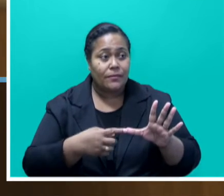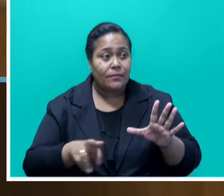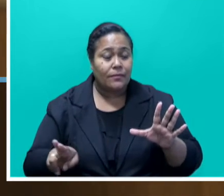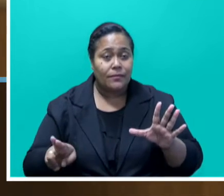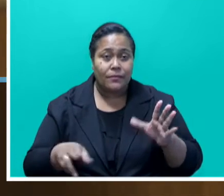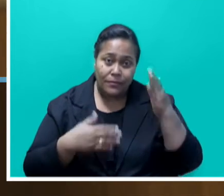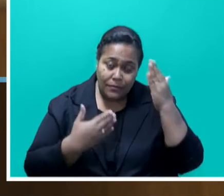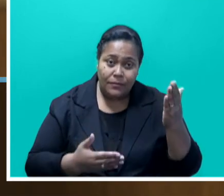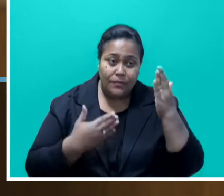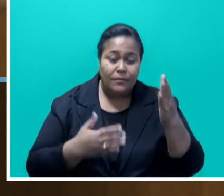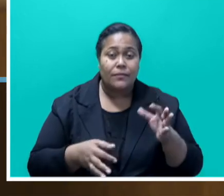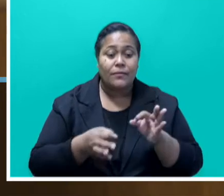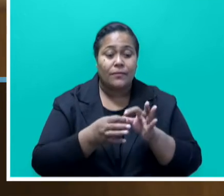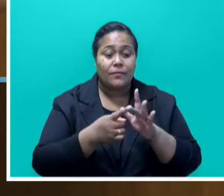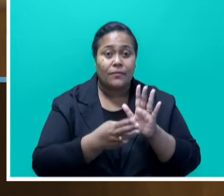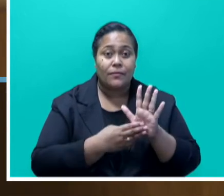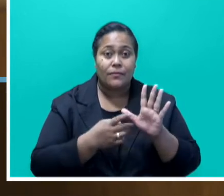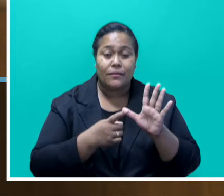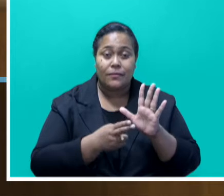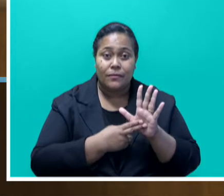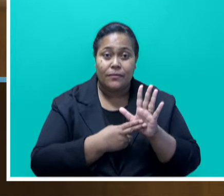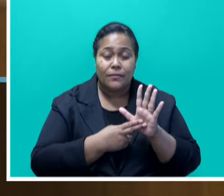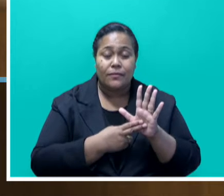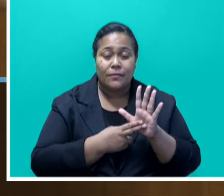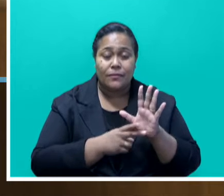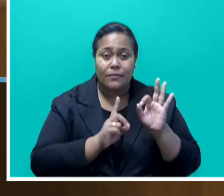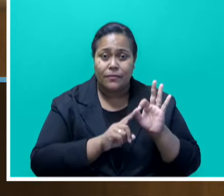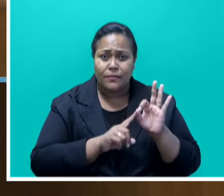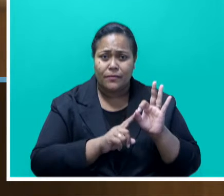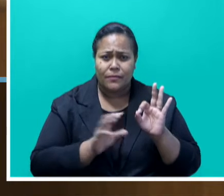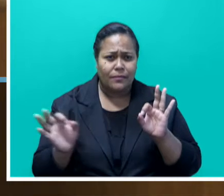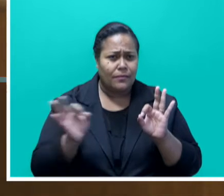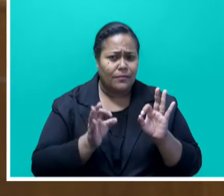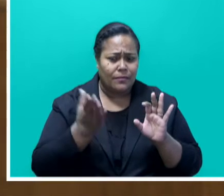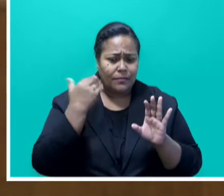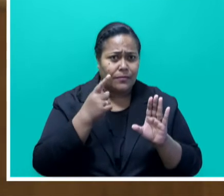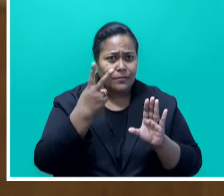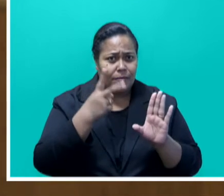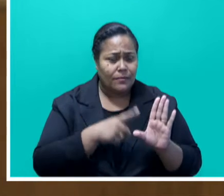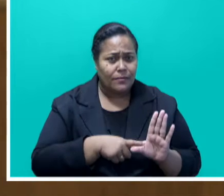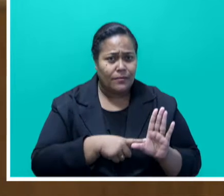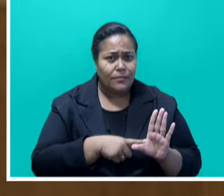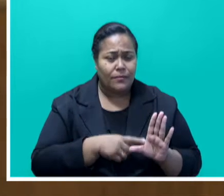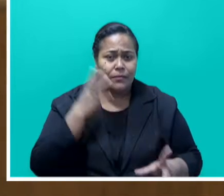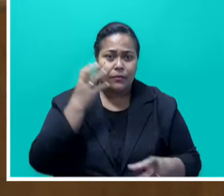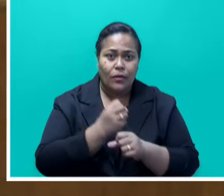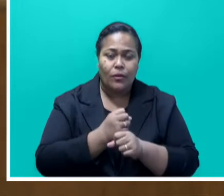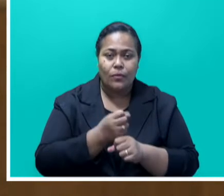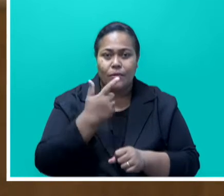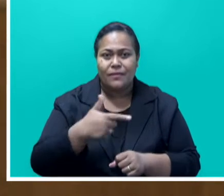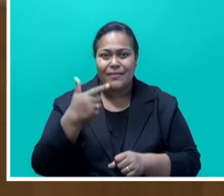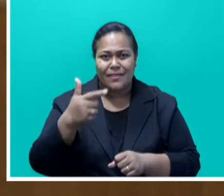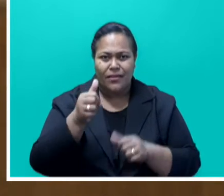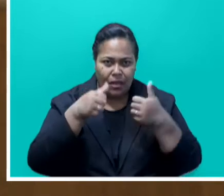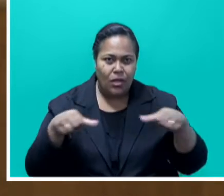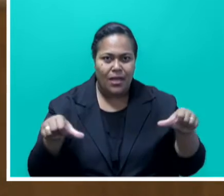Honourable Biman's question, Honourable Speaker, for the last 2 years, a total of 77 agricultural